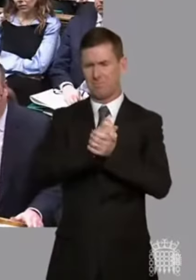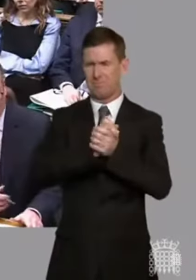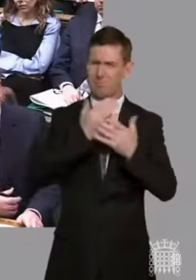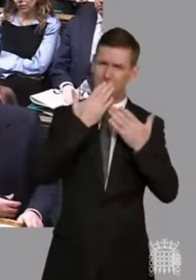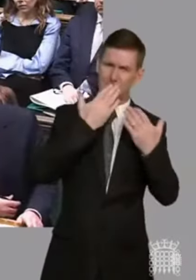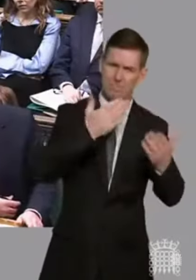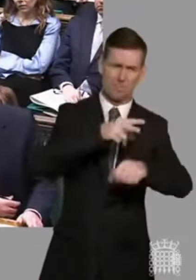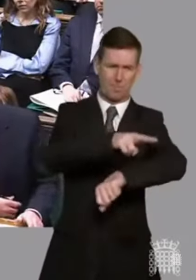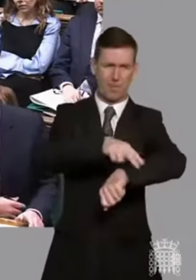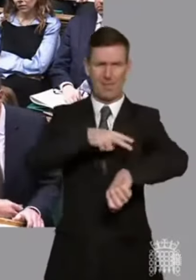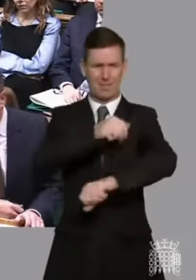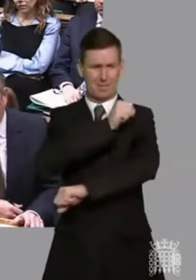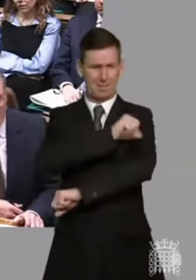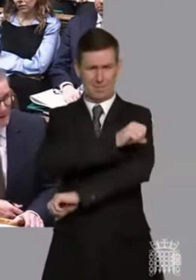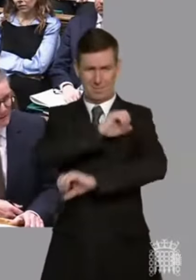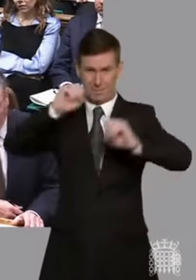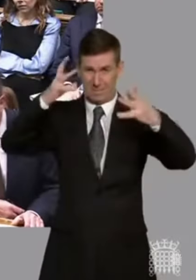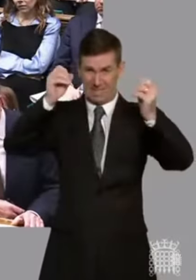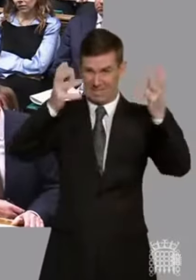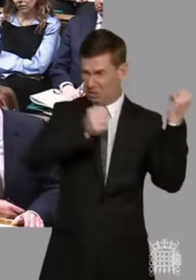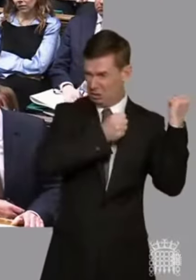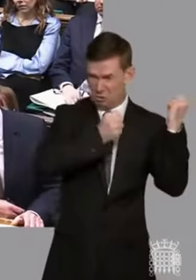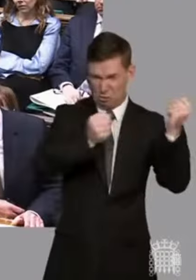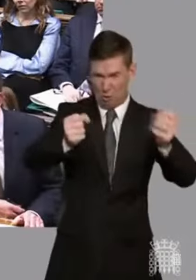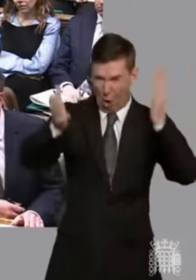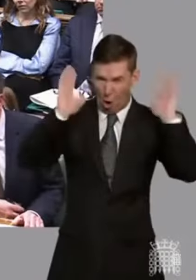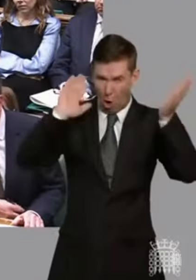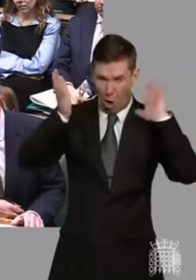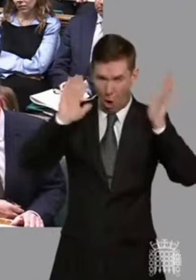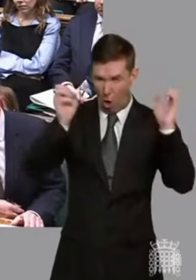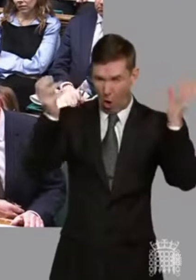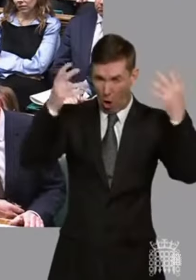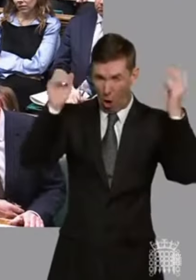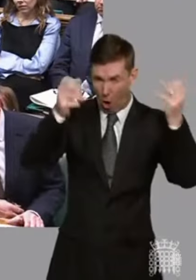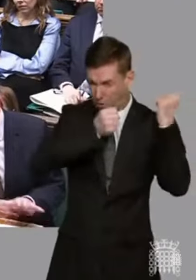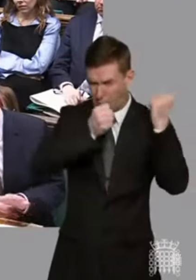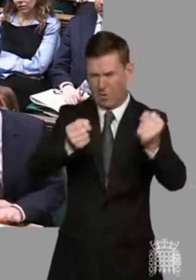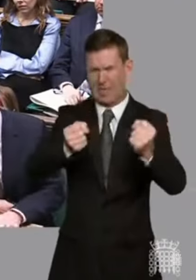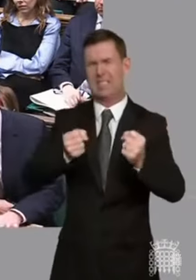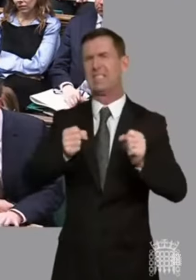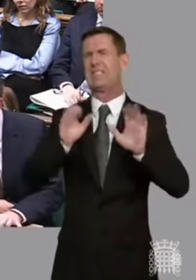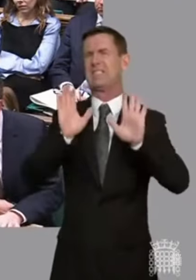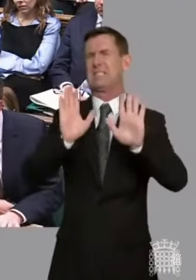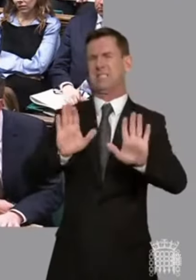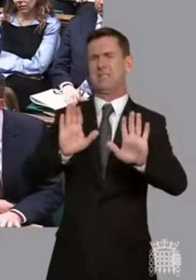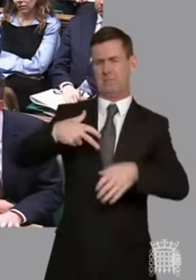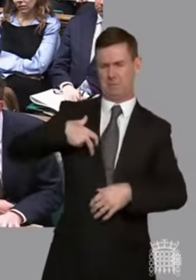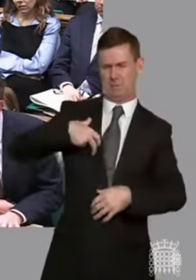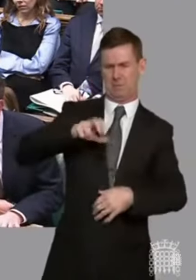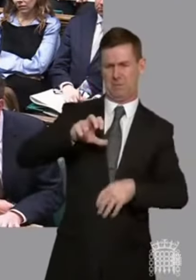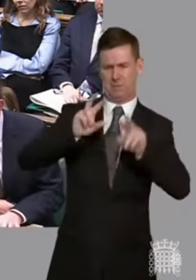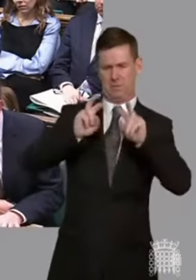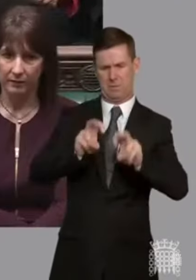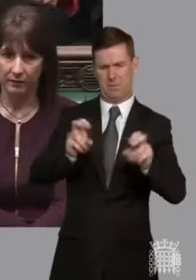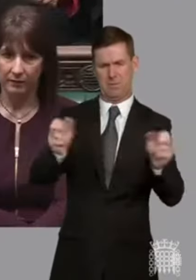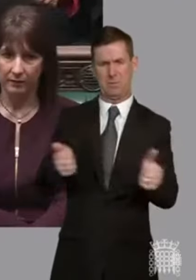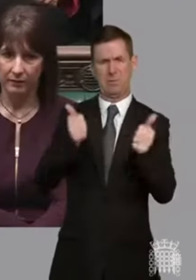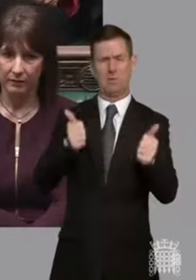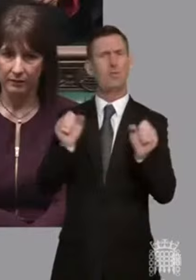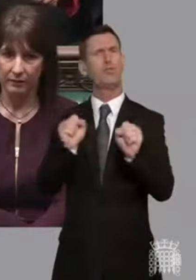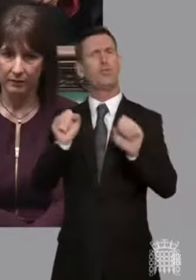right that South Yorkshire Police are given the time and space to carry out their investigation. We do need to do everything we can to